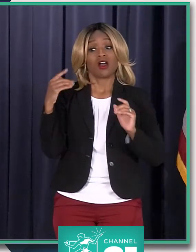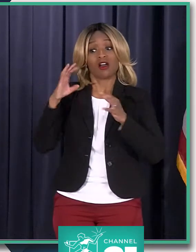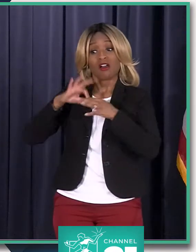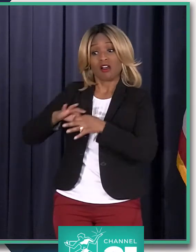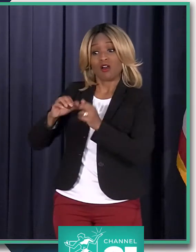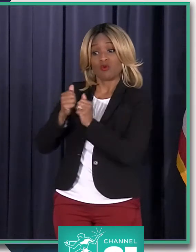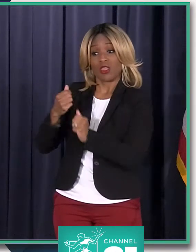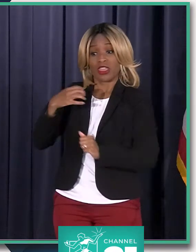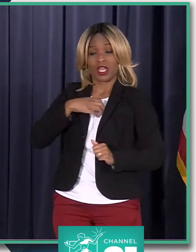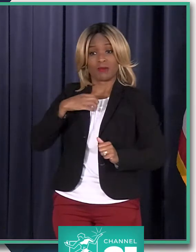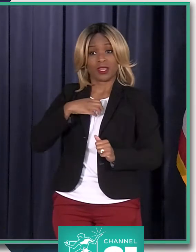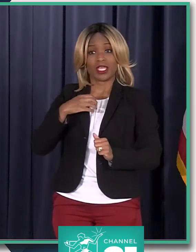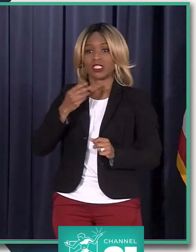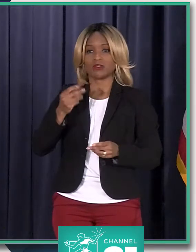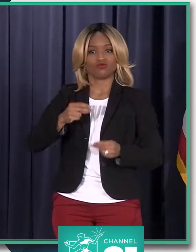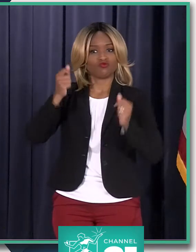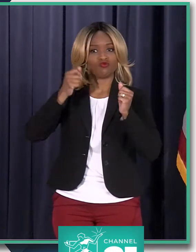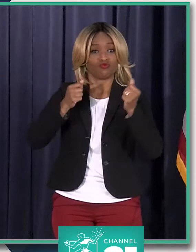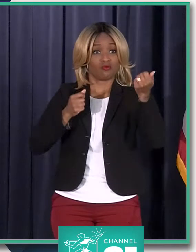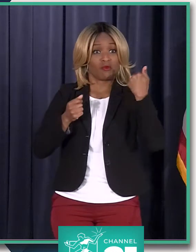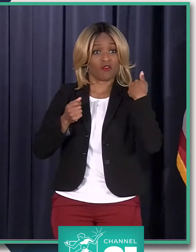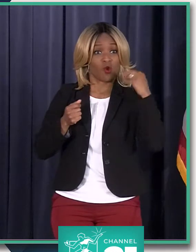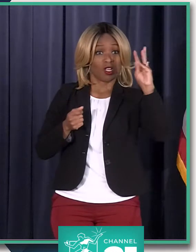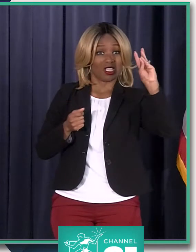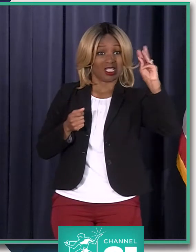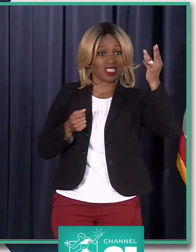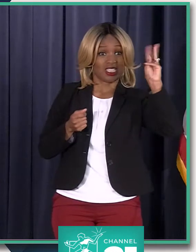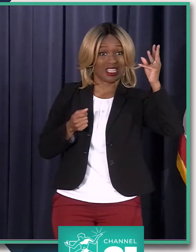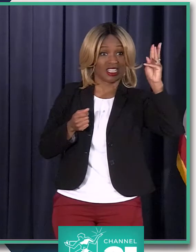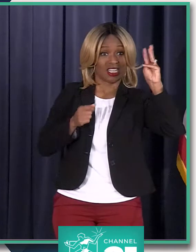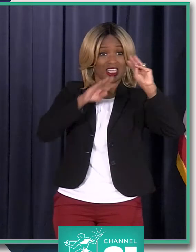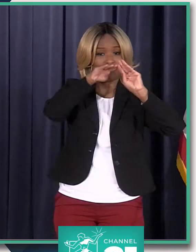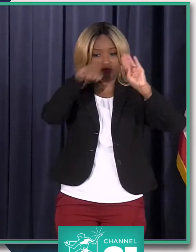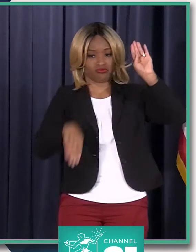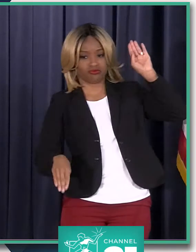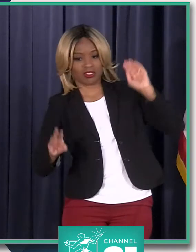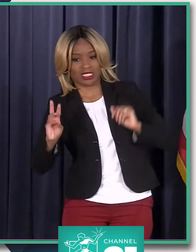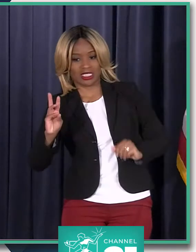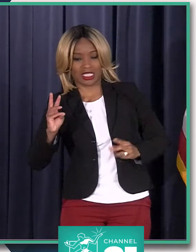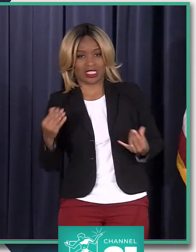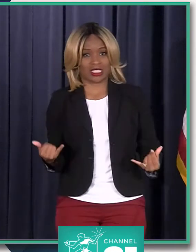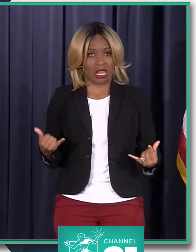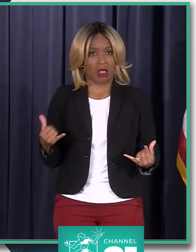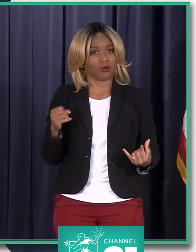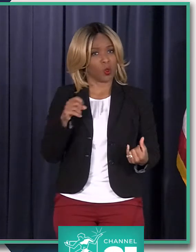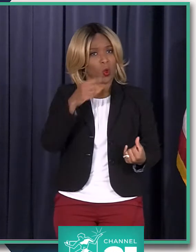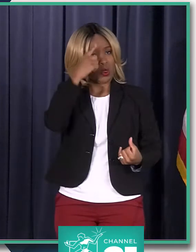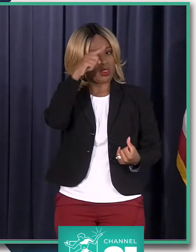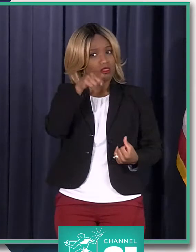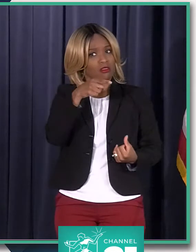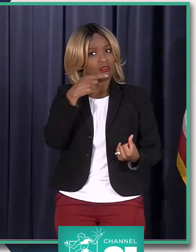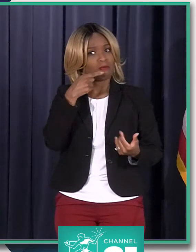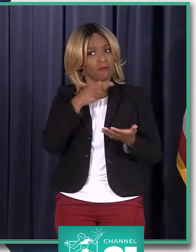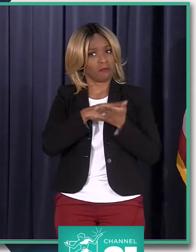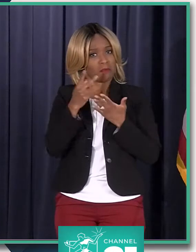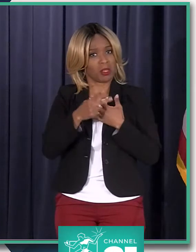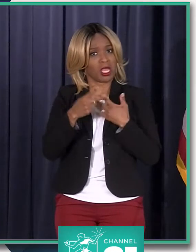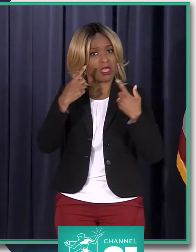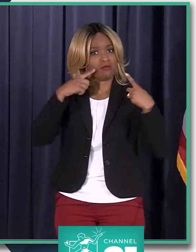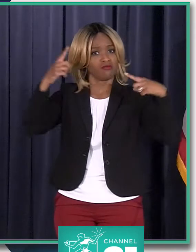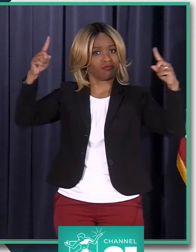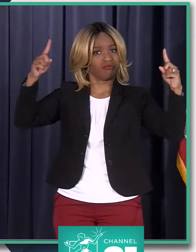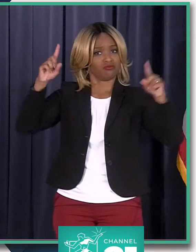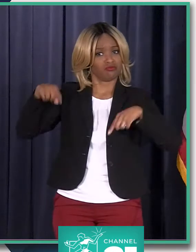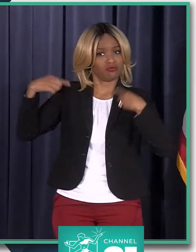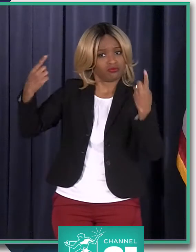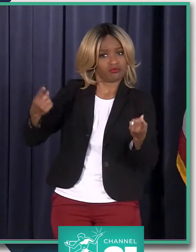complaints went instantly from 16 a day down to 6. So I think we're doing something right. We need to take a look at that and take another look